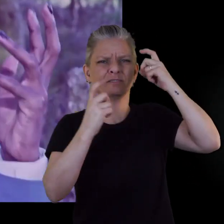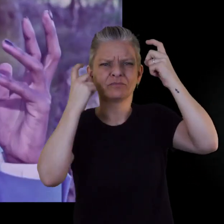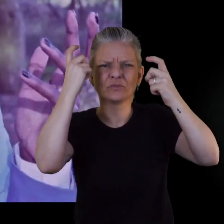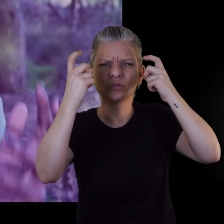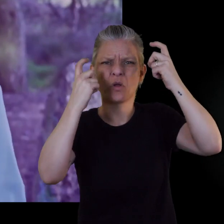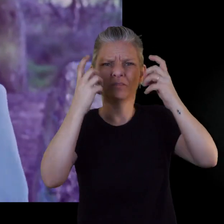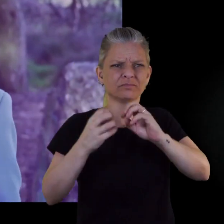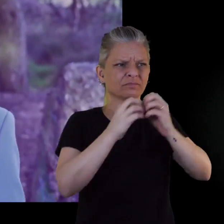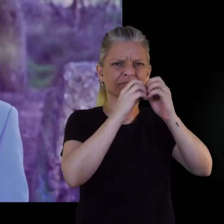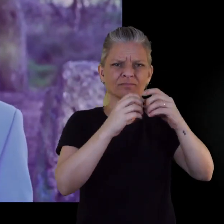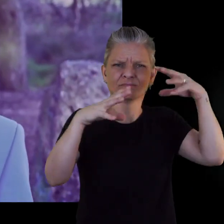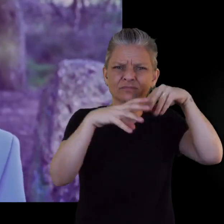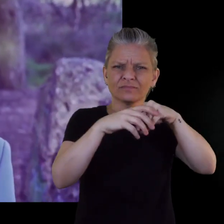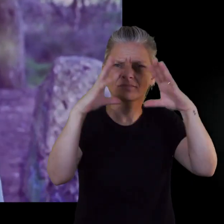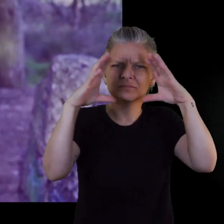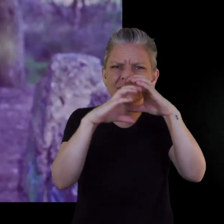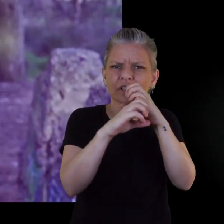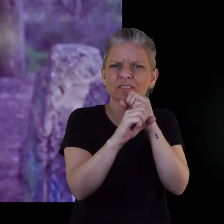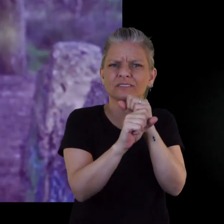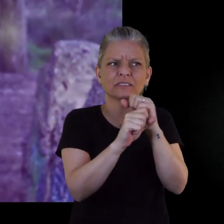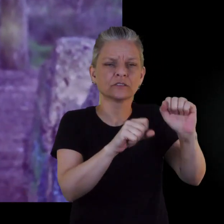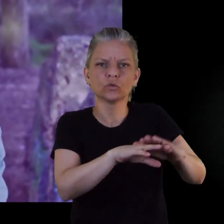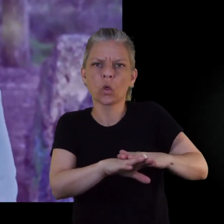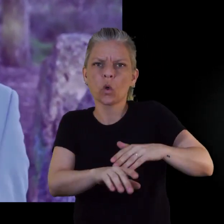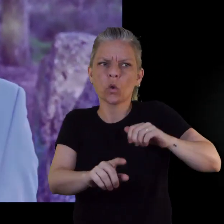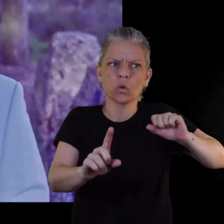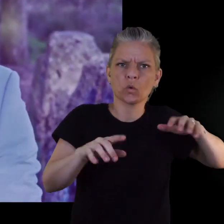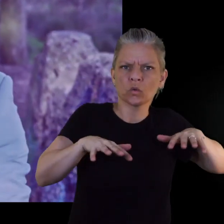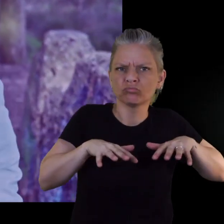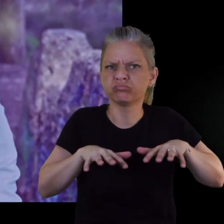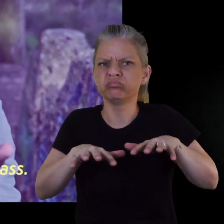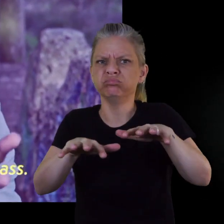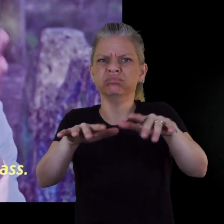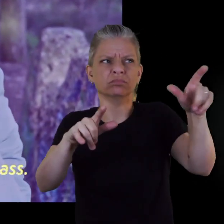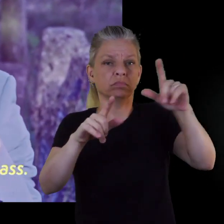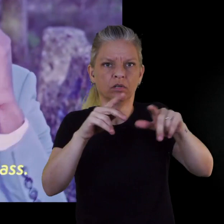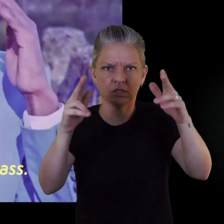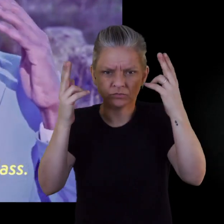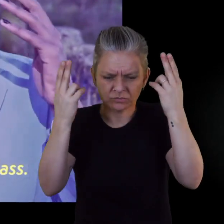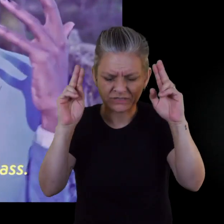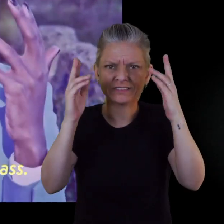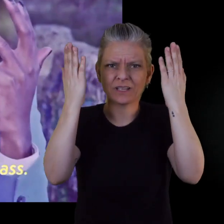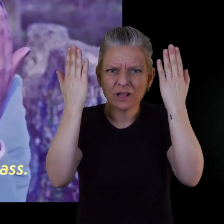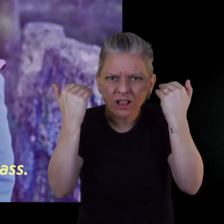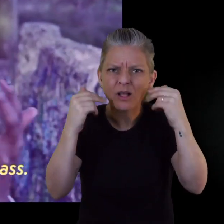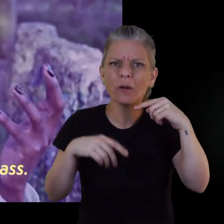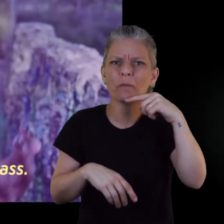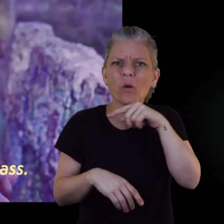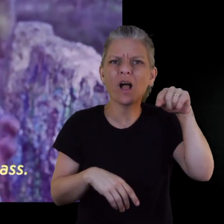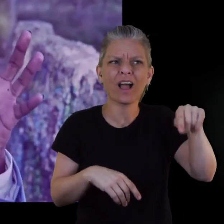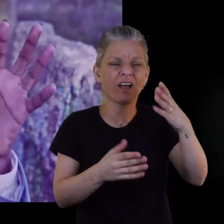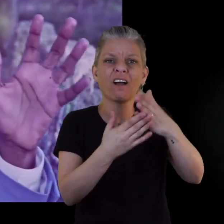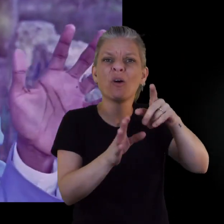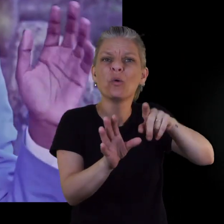nothing. Kneel, for such thought consisted of its own decided hiding, his own slow resistance. Written, twisted, obedient boy, an inside vision